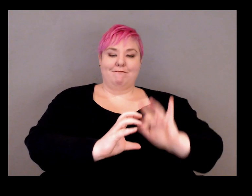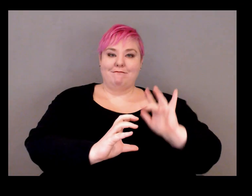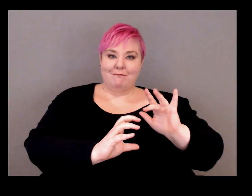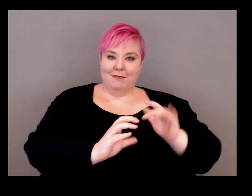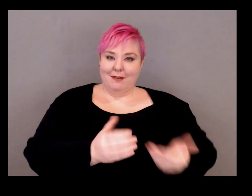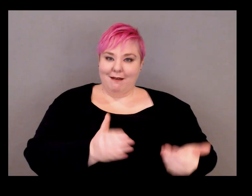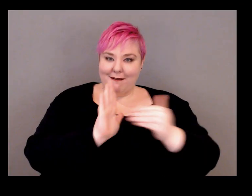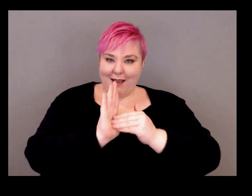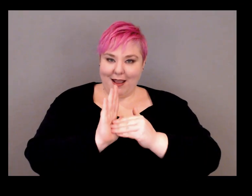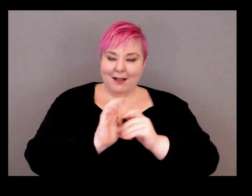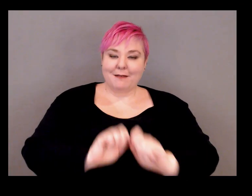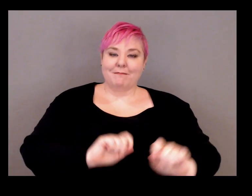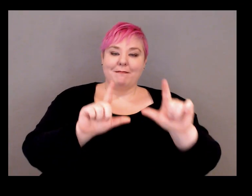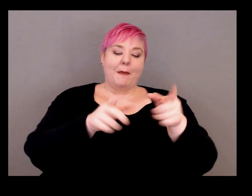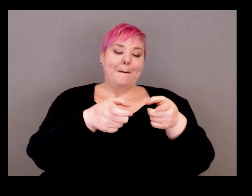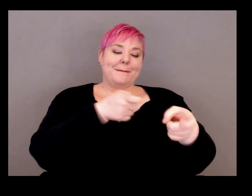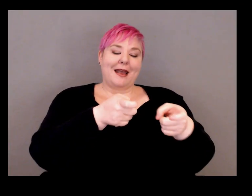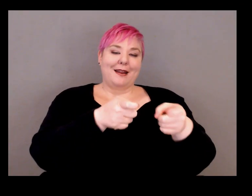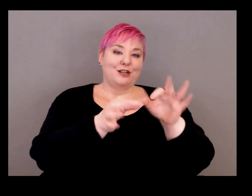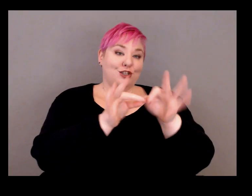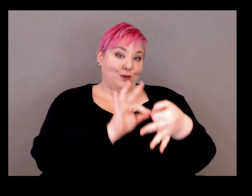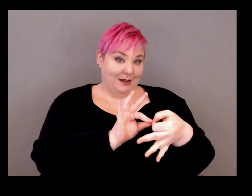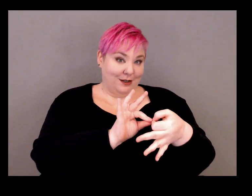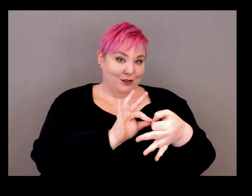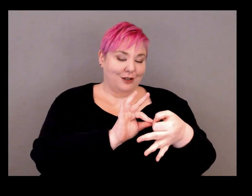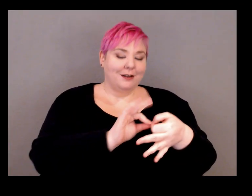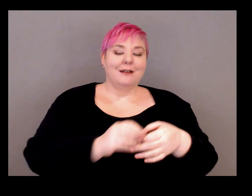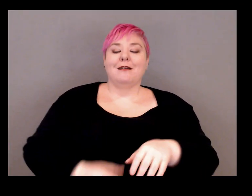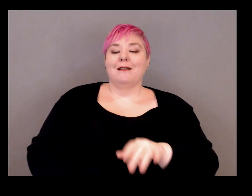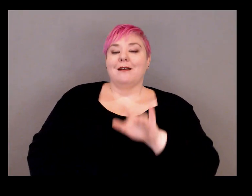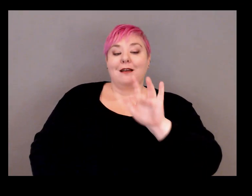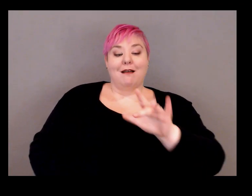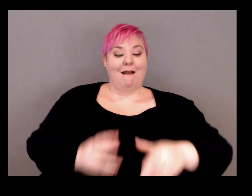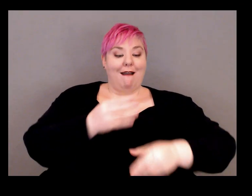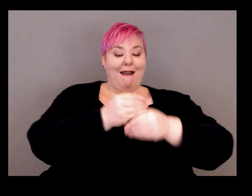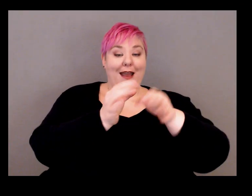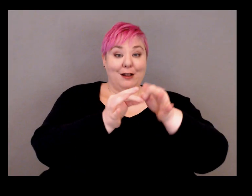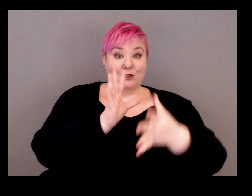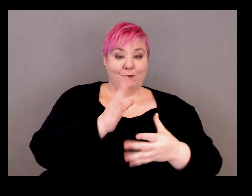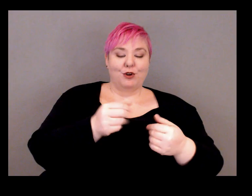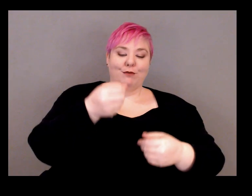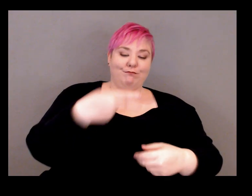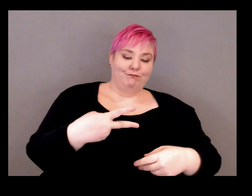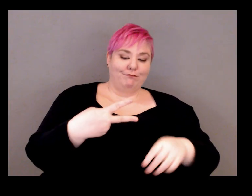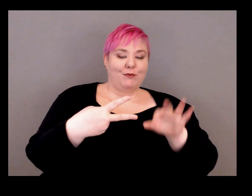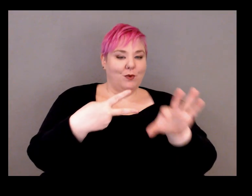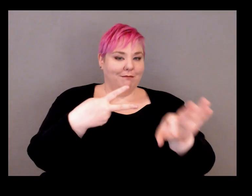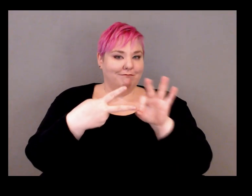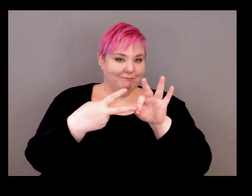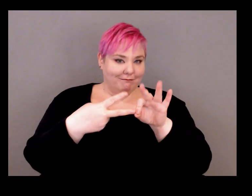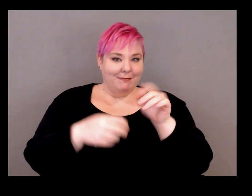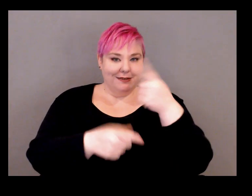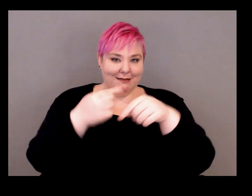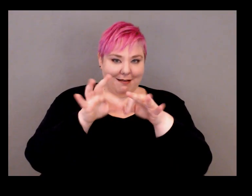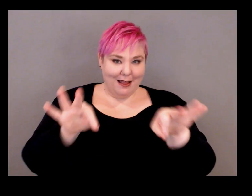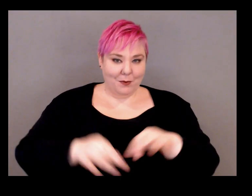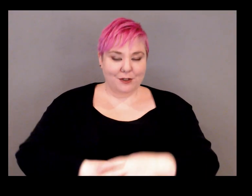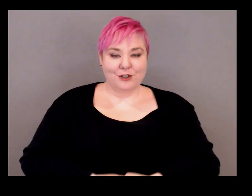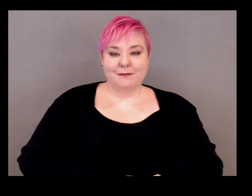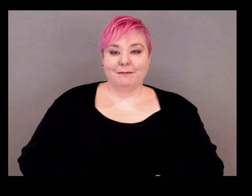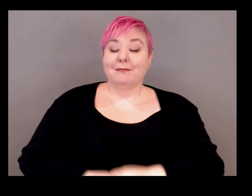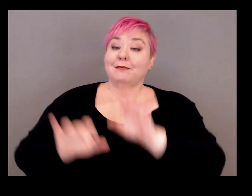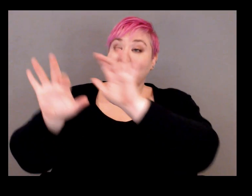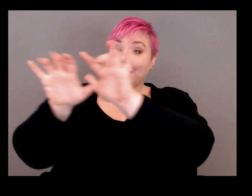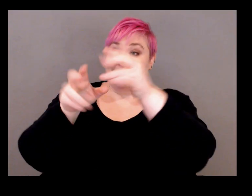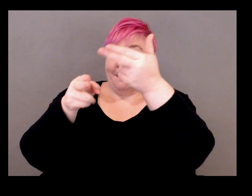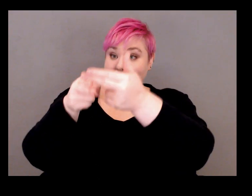again, then Manage Language Interpretation. Select Add Interpreter, and we're going to choose Sign Language again. Type in their